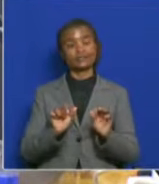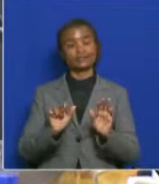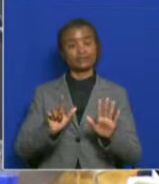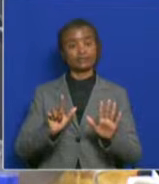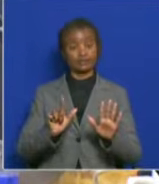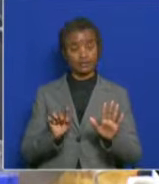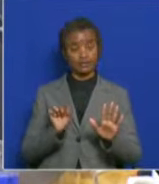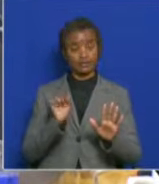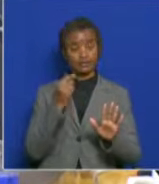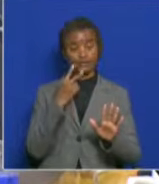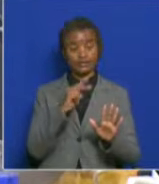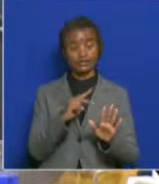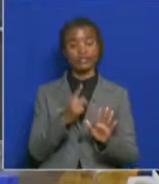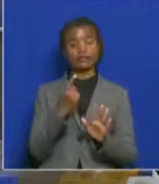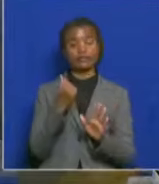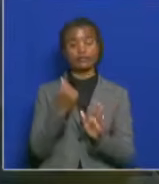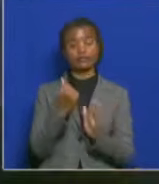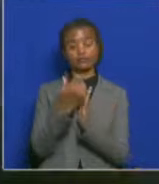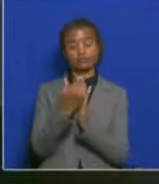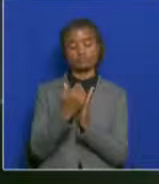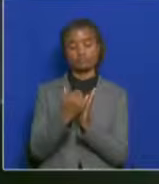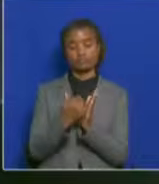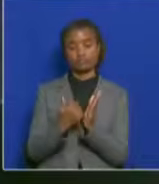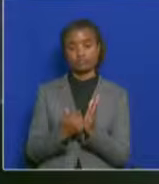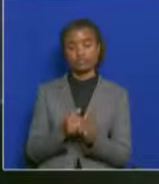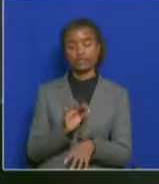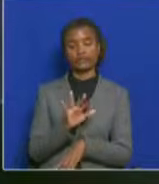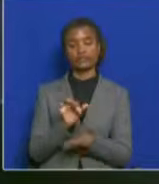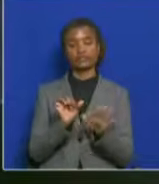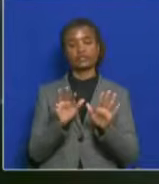page 5696.